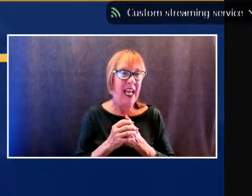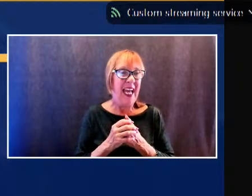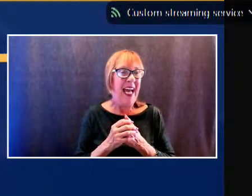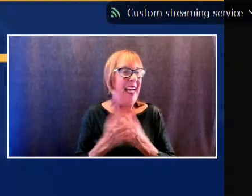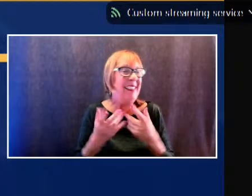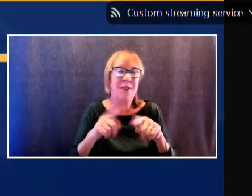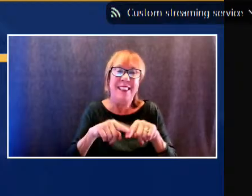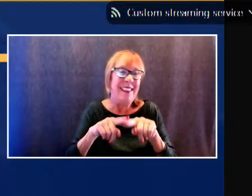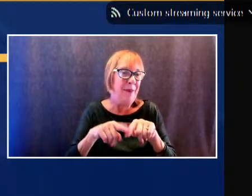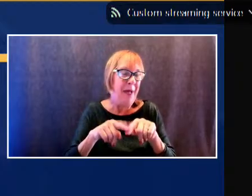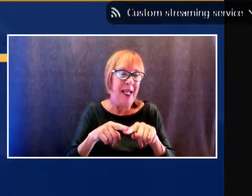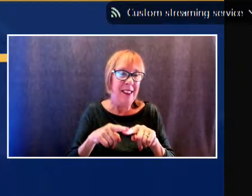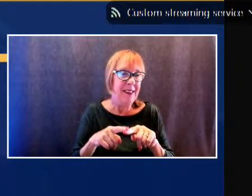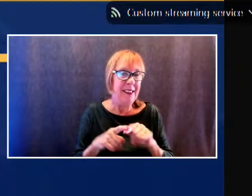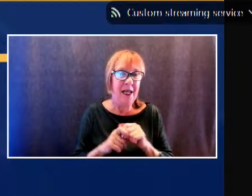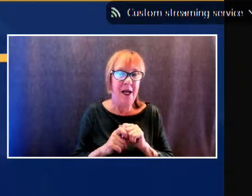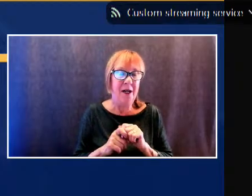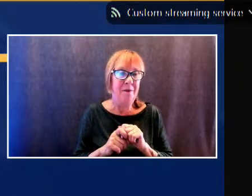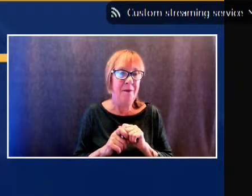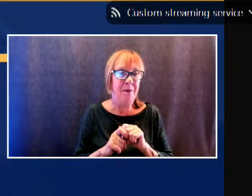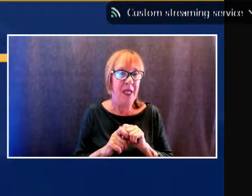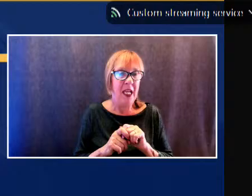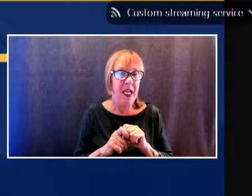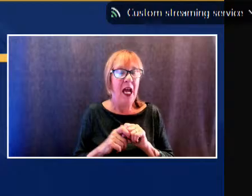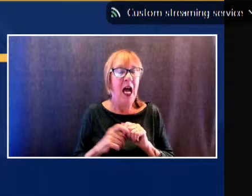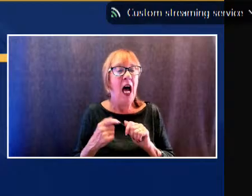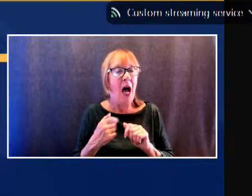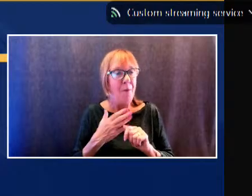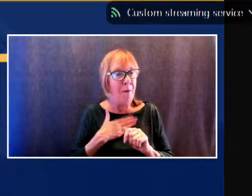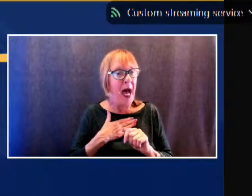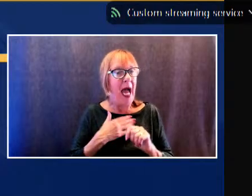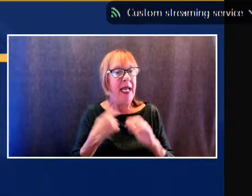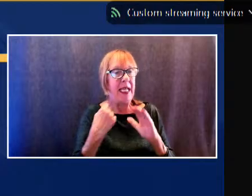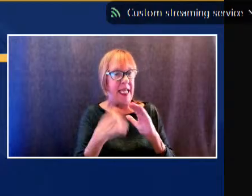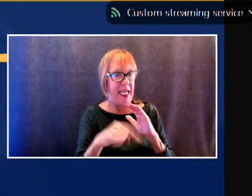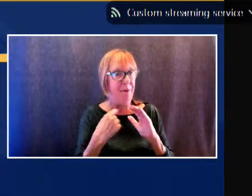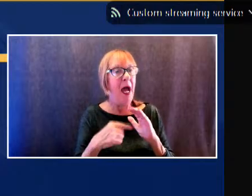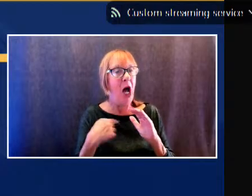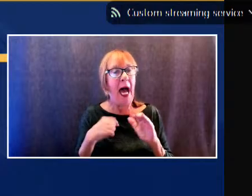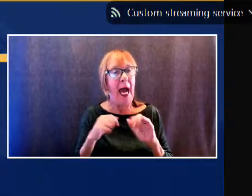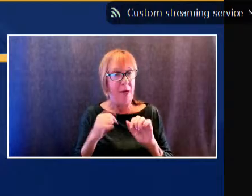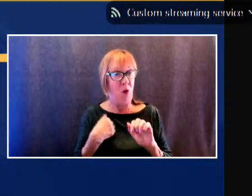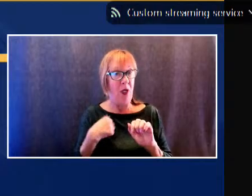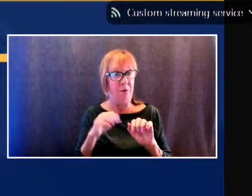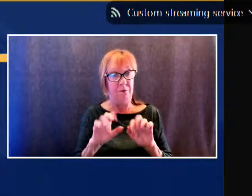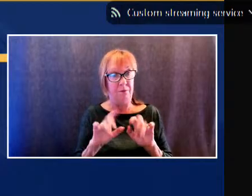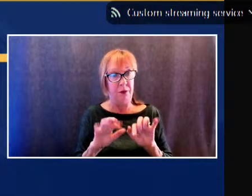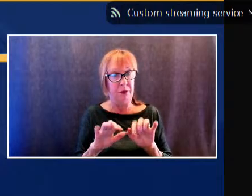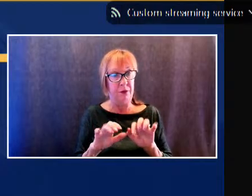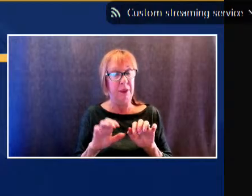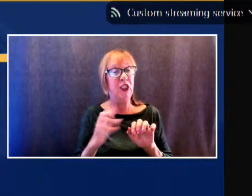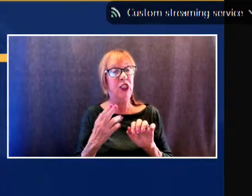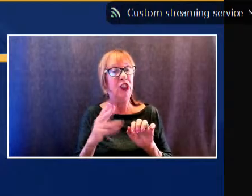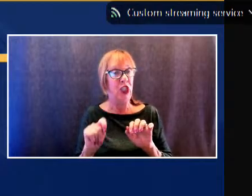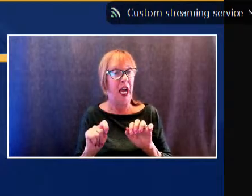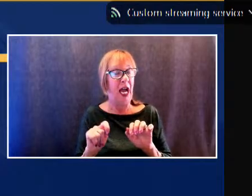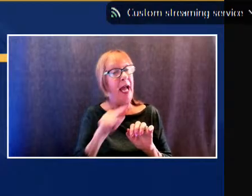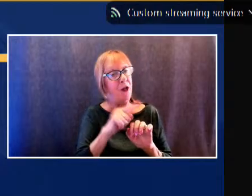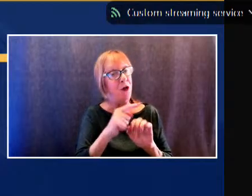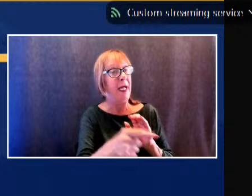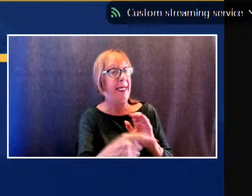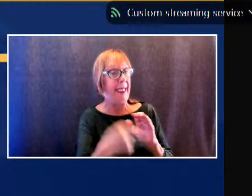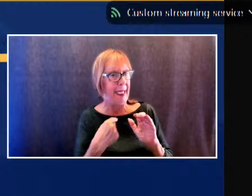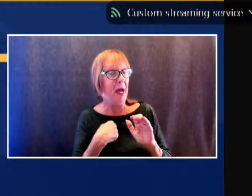wanted to email me, I can put my email in the chat and you can email me your address and site plan and we can get